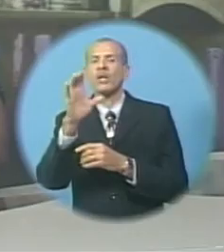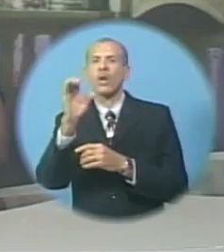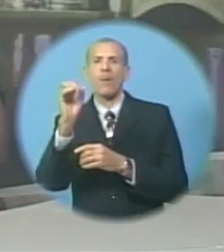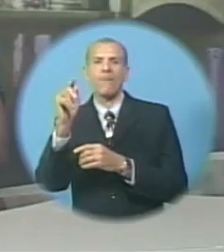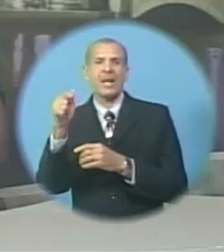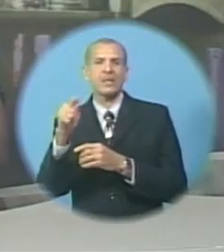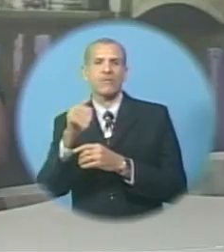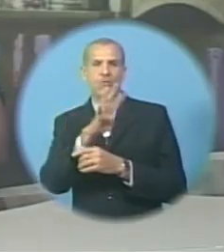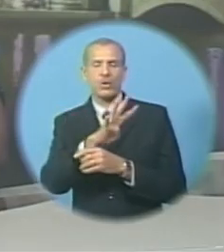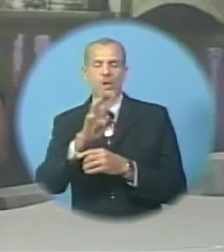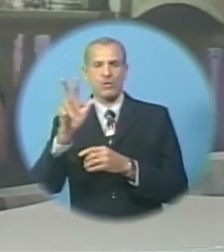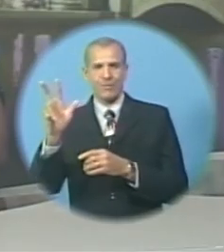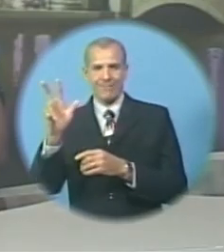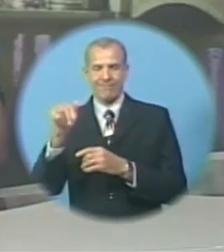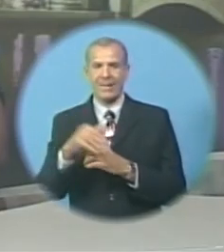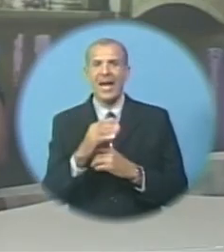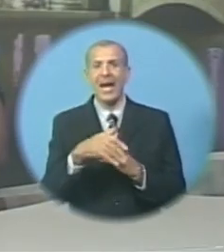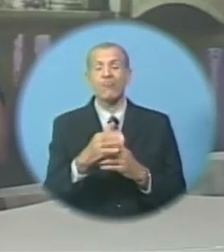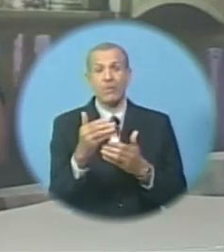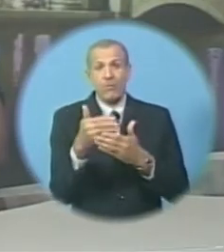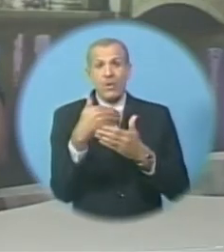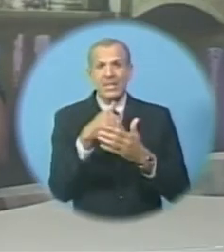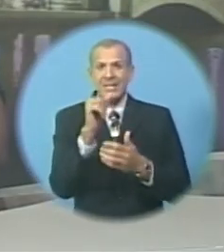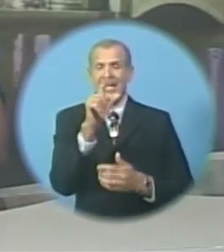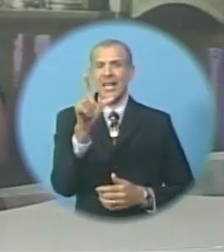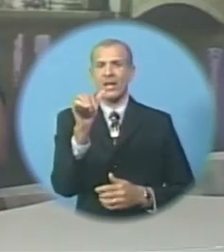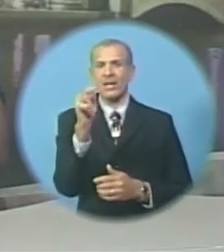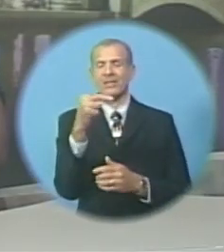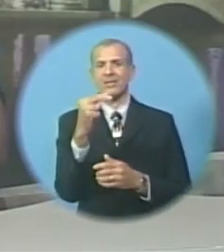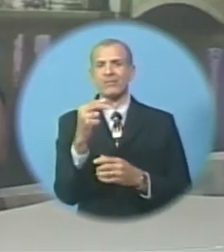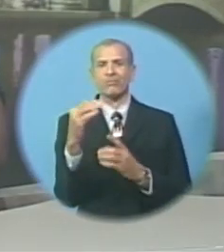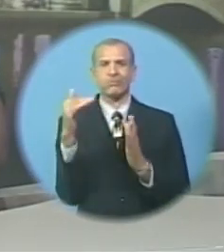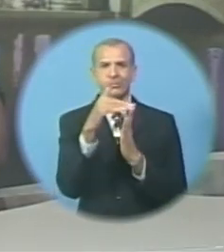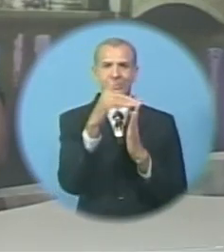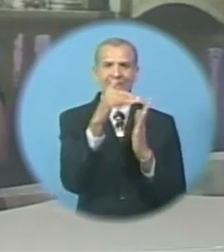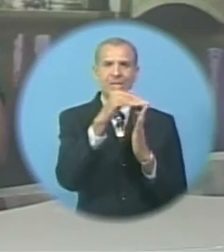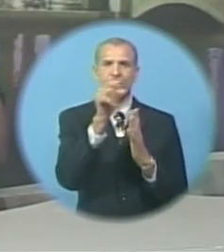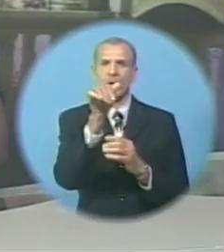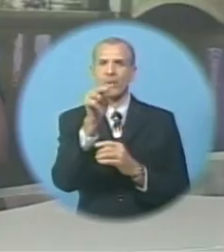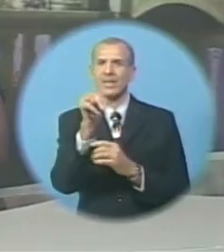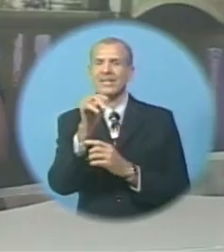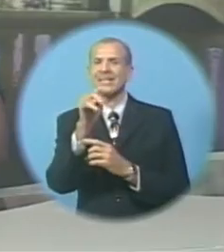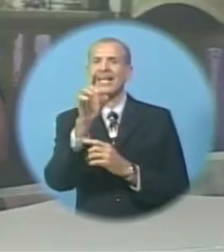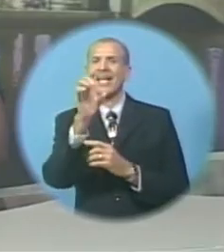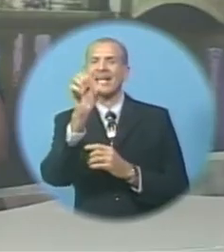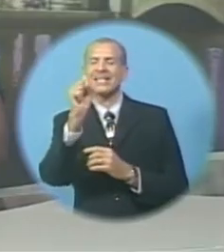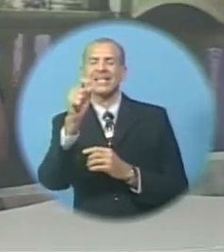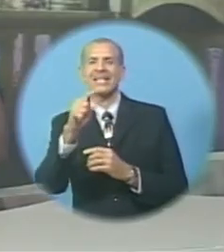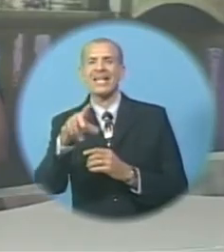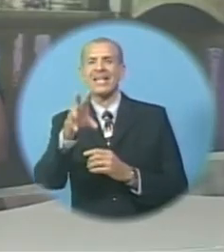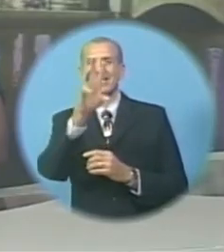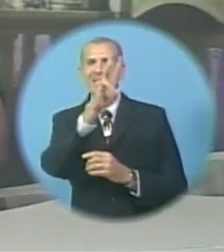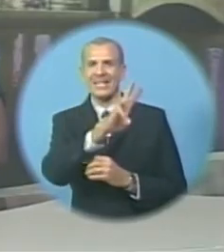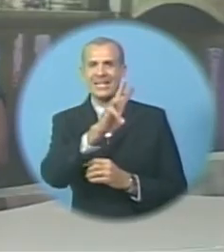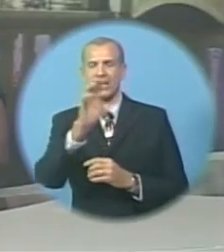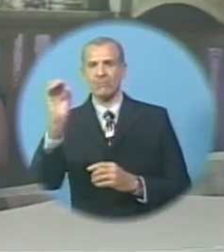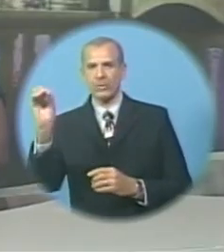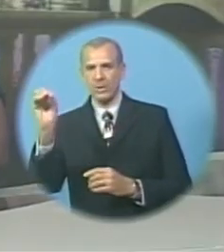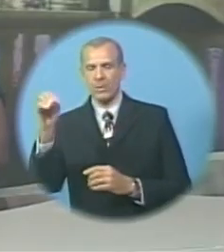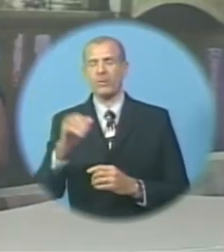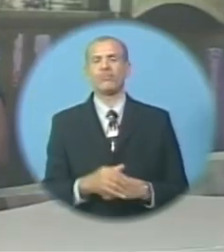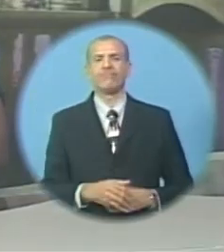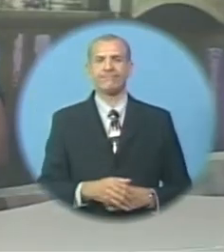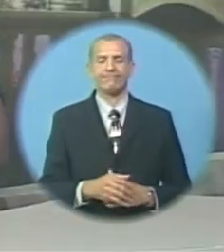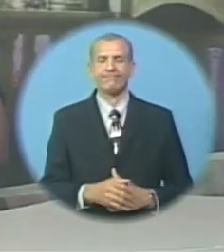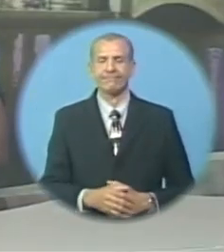4-3. Prior to that, the defending champion St. Leonard's hammered Graydon Sealy 6-0 in the third-place playoff. Sean Green